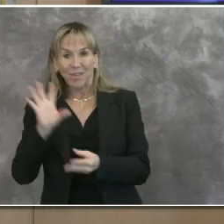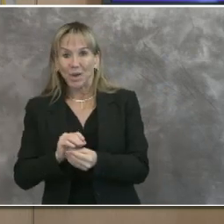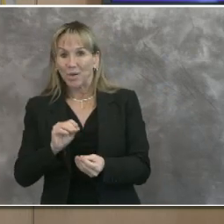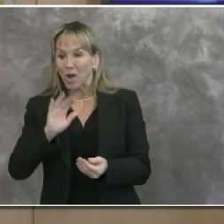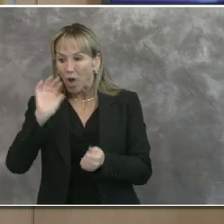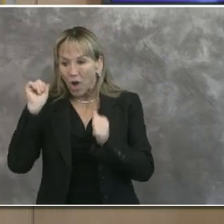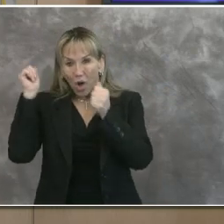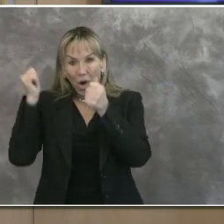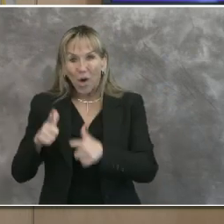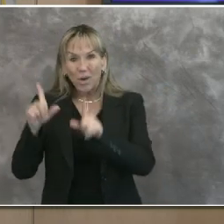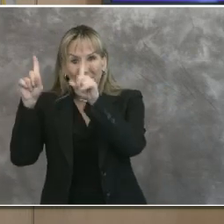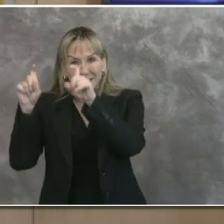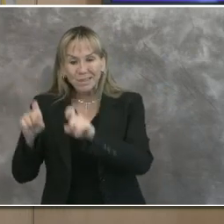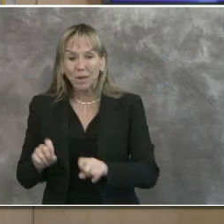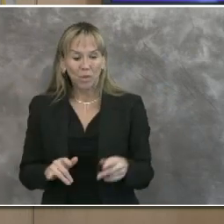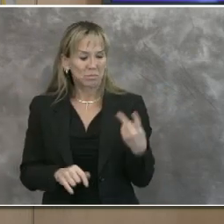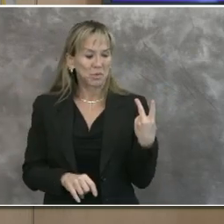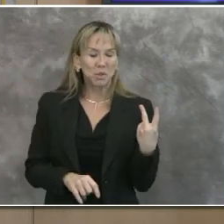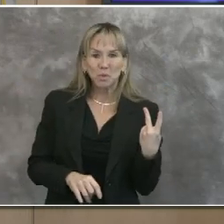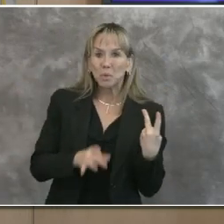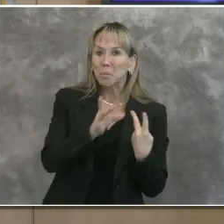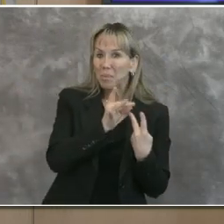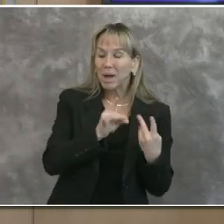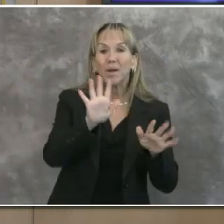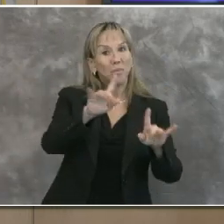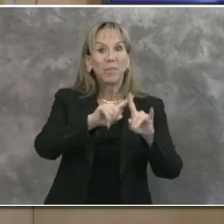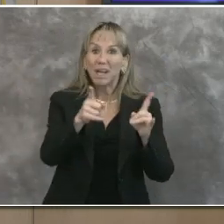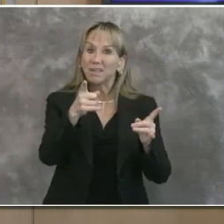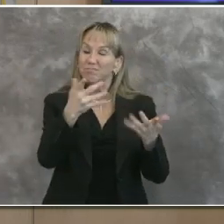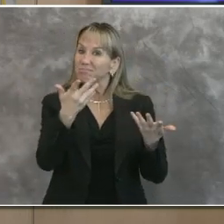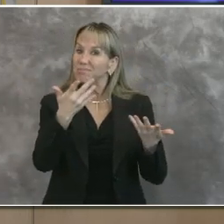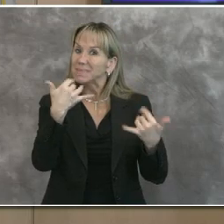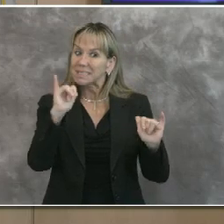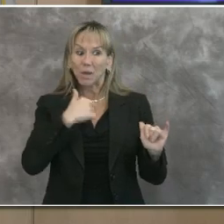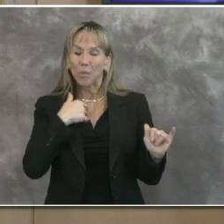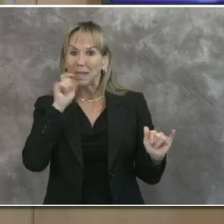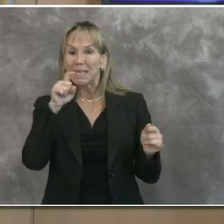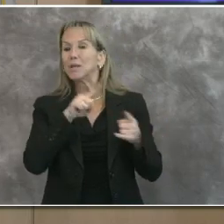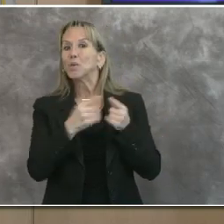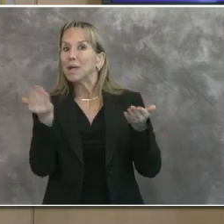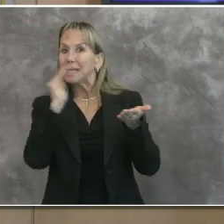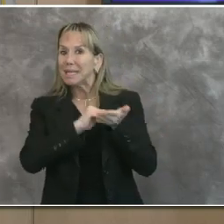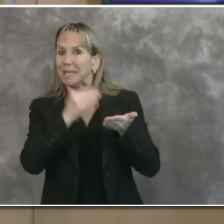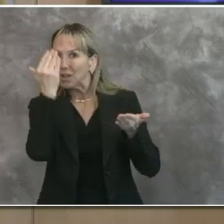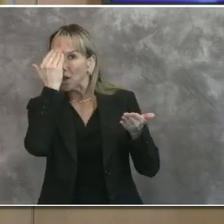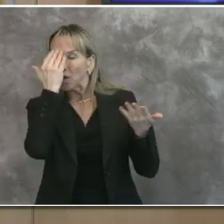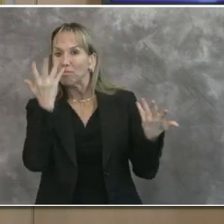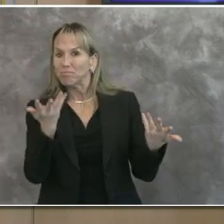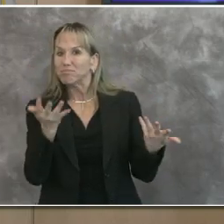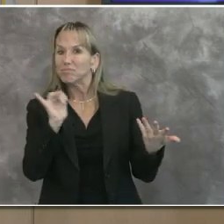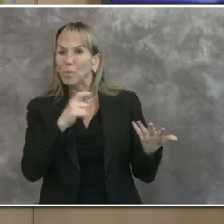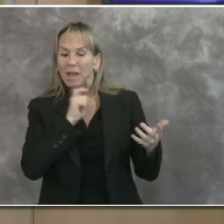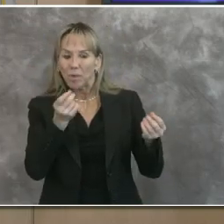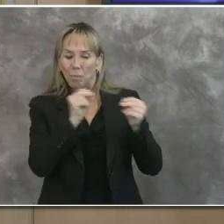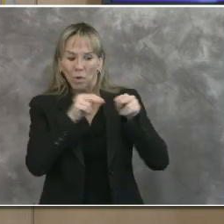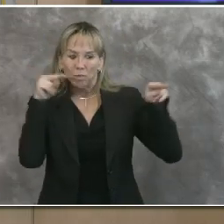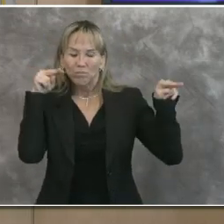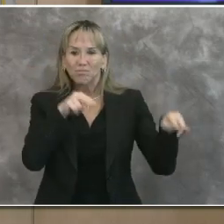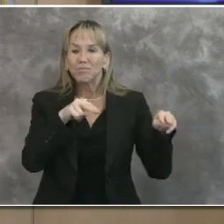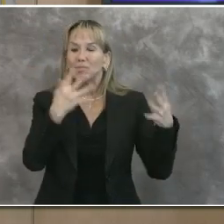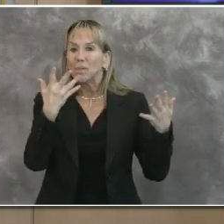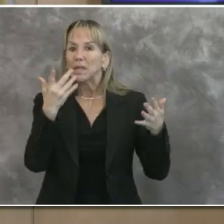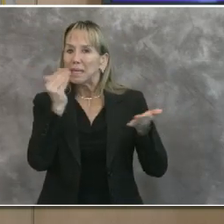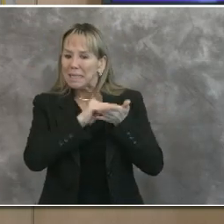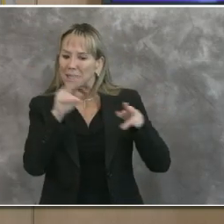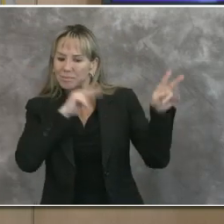it is a reason for us to redouble our efforts. It is a reason to know that 2 individuals who were there were positive, to reevaluate